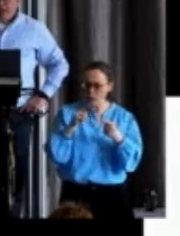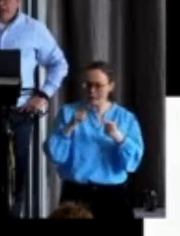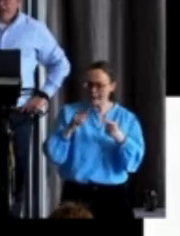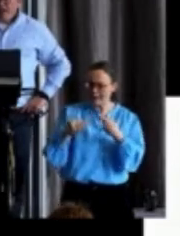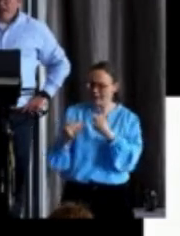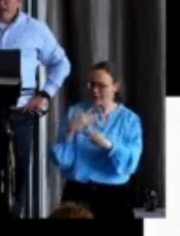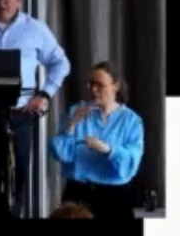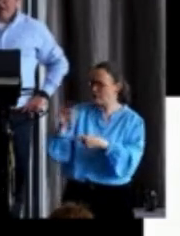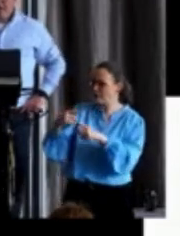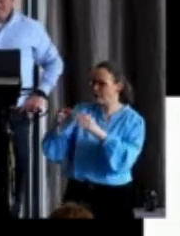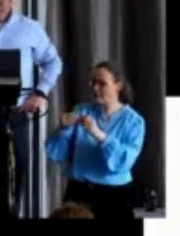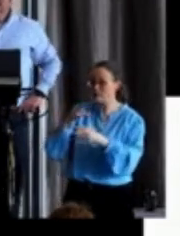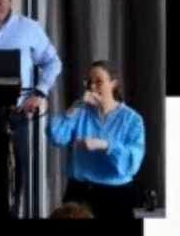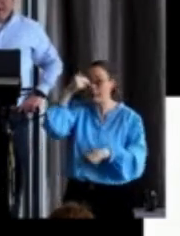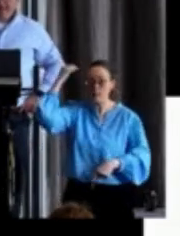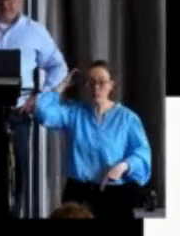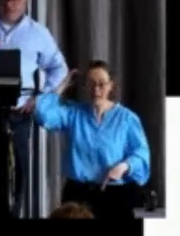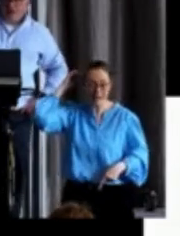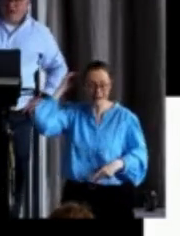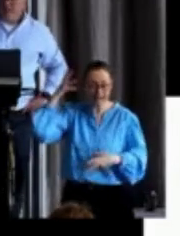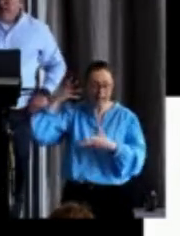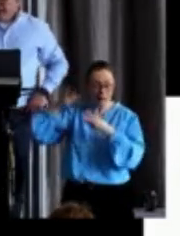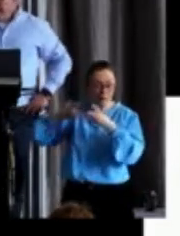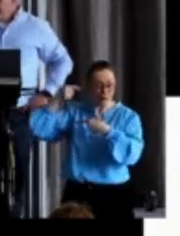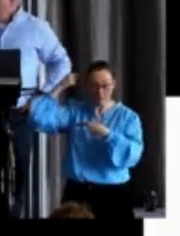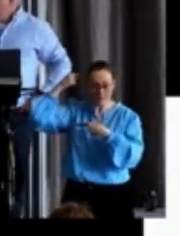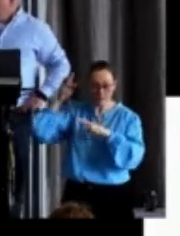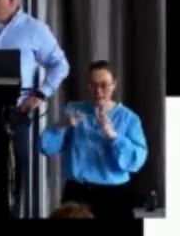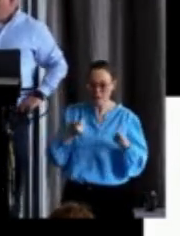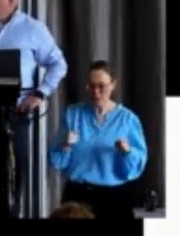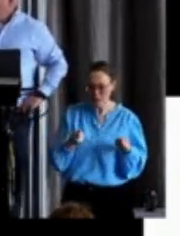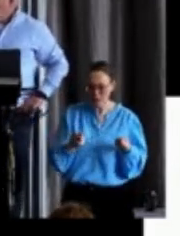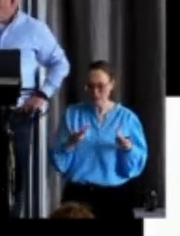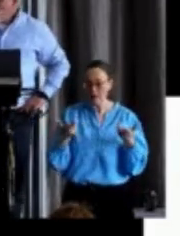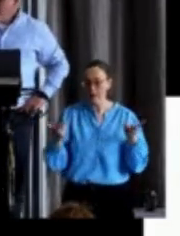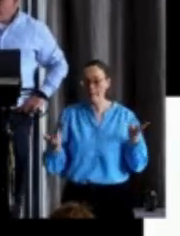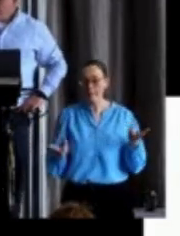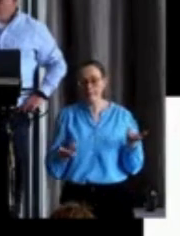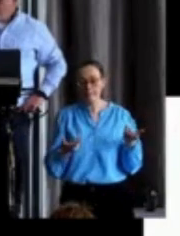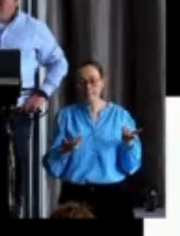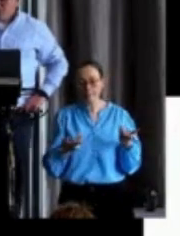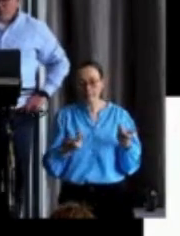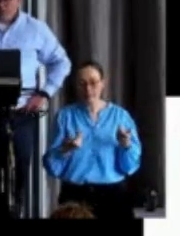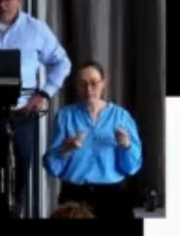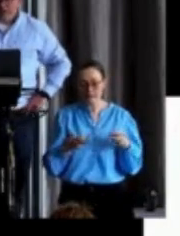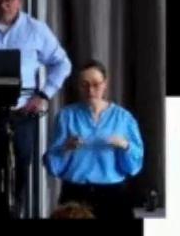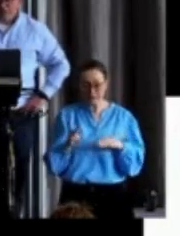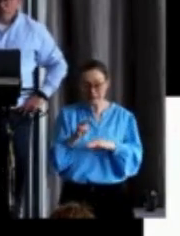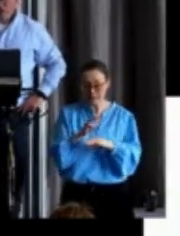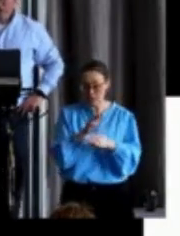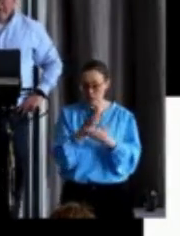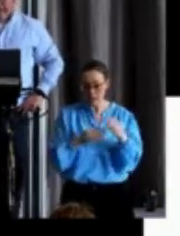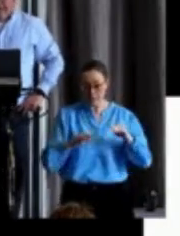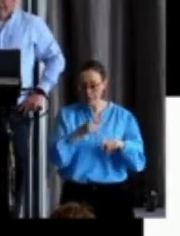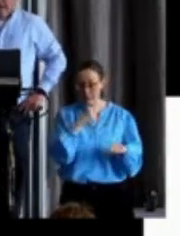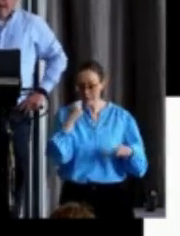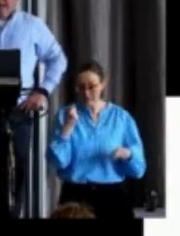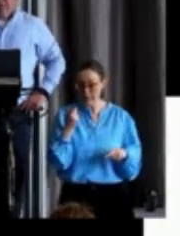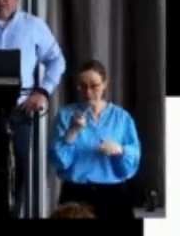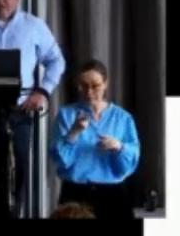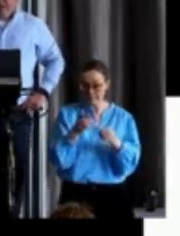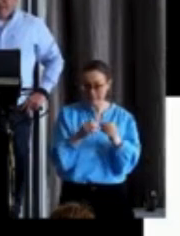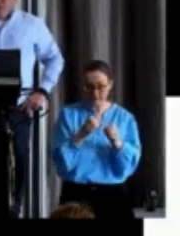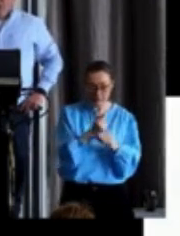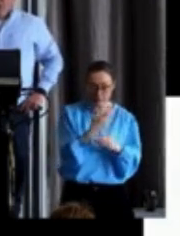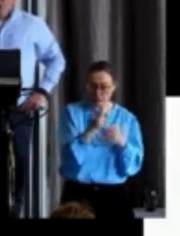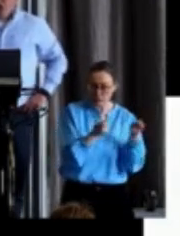in the brain, how things are fine and then they're not. And these are all the words of the people that I spoke to. And I